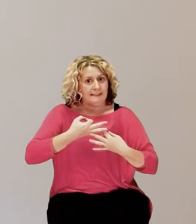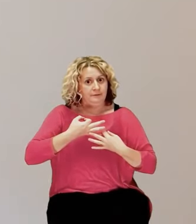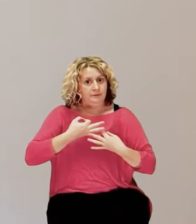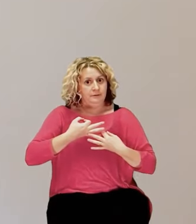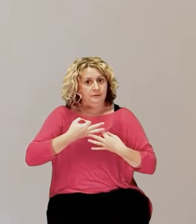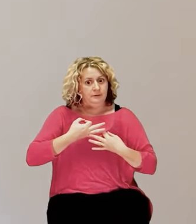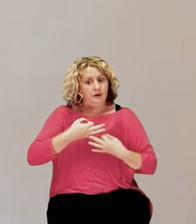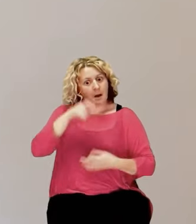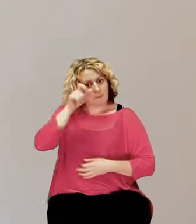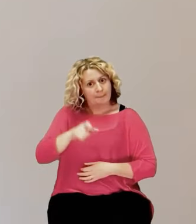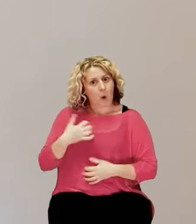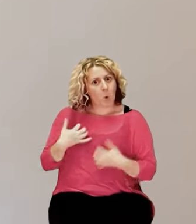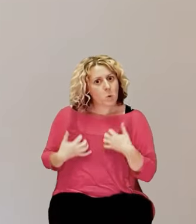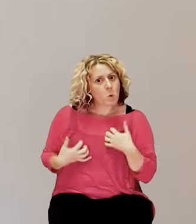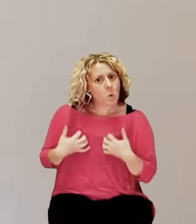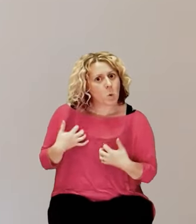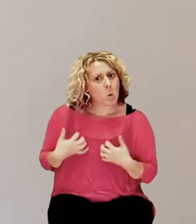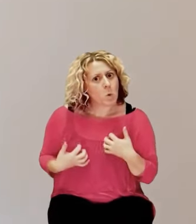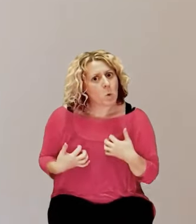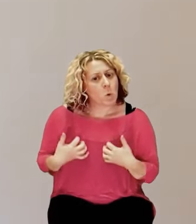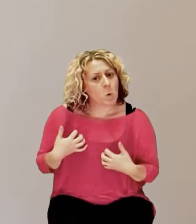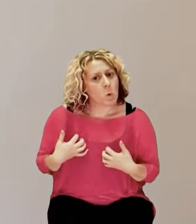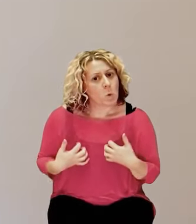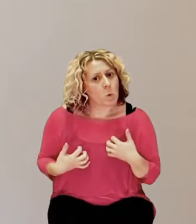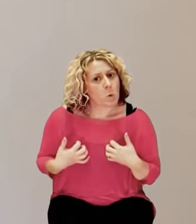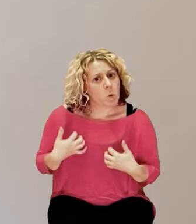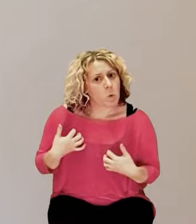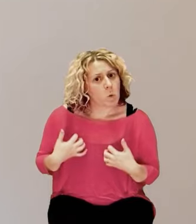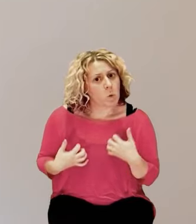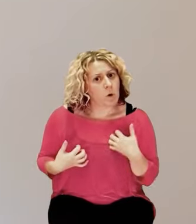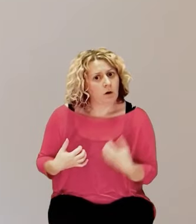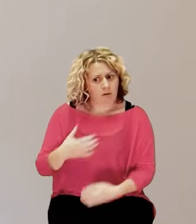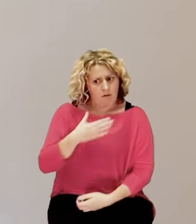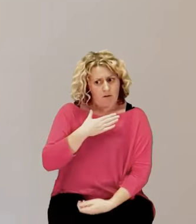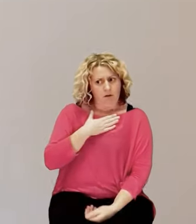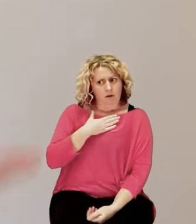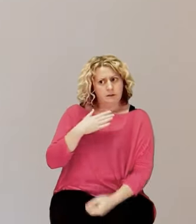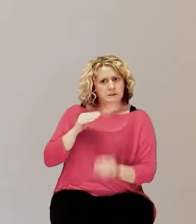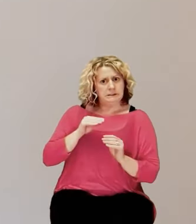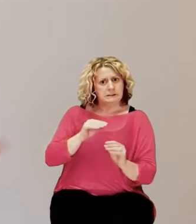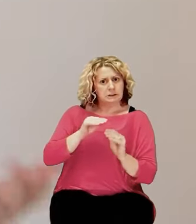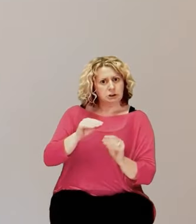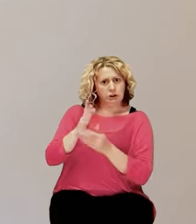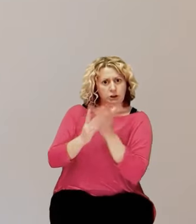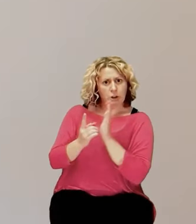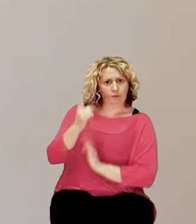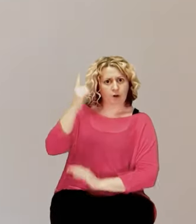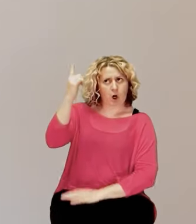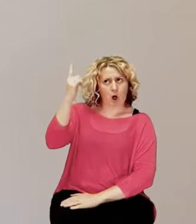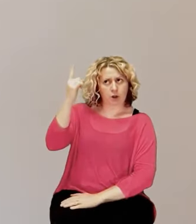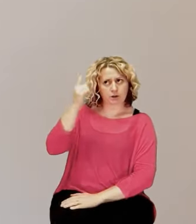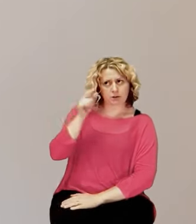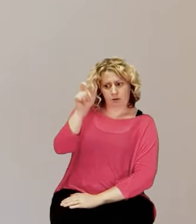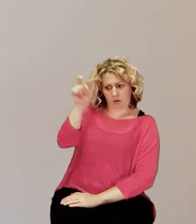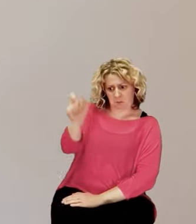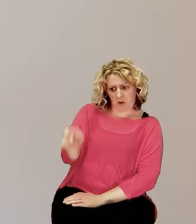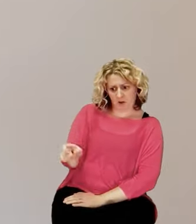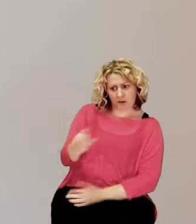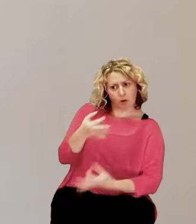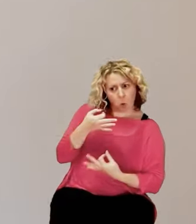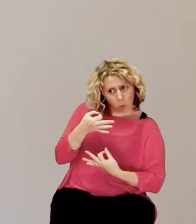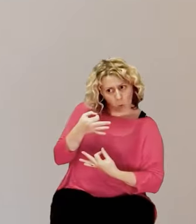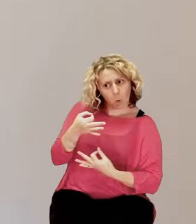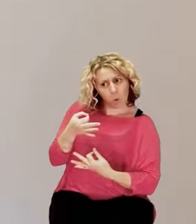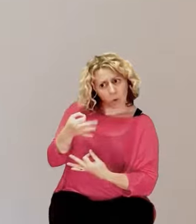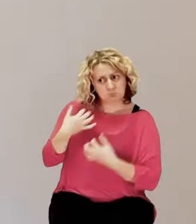Attractive. And the root word is cosmetic, from which we get the word looking attractive. Now, as you may